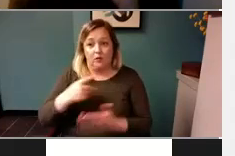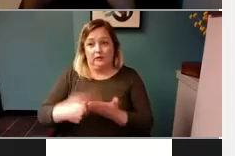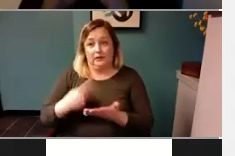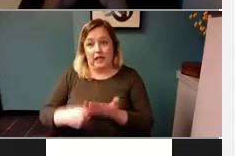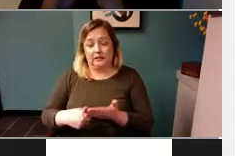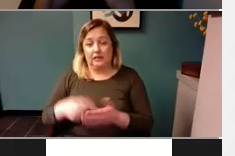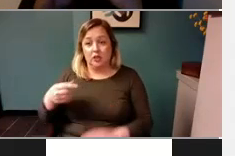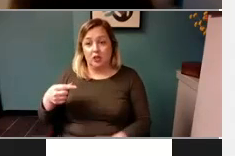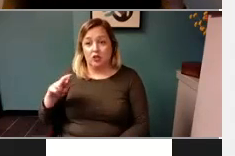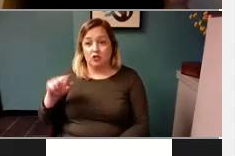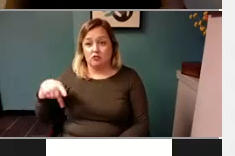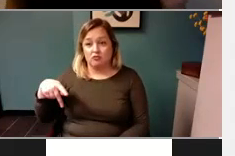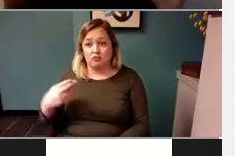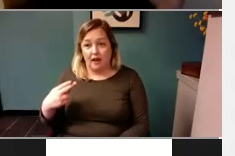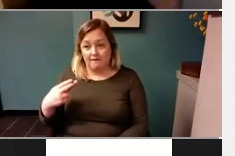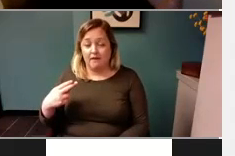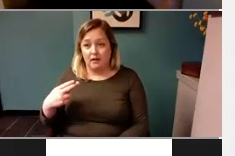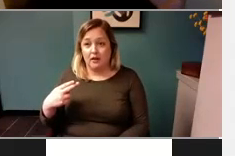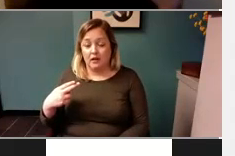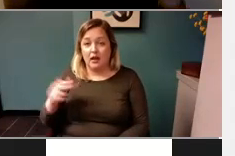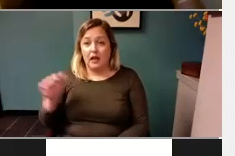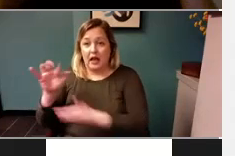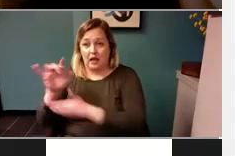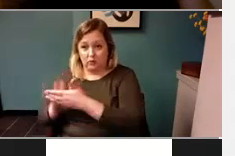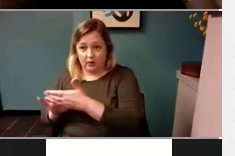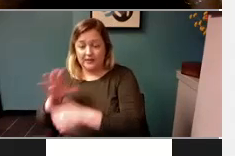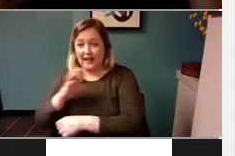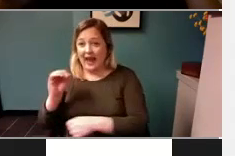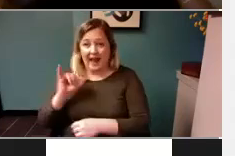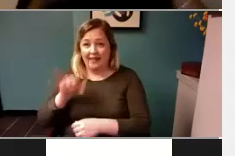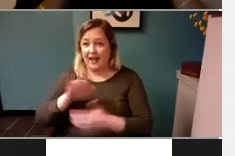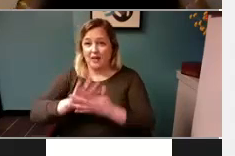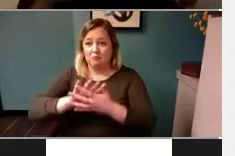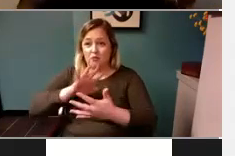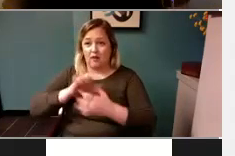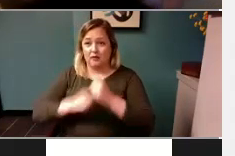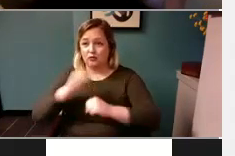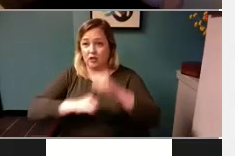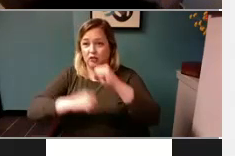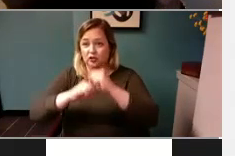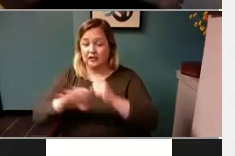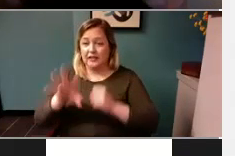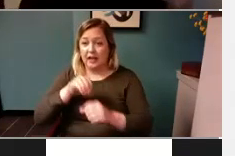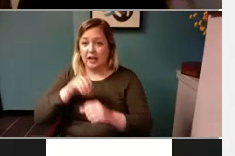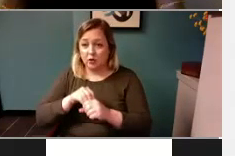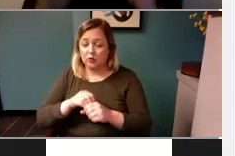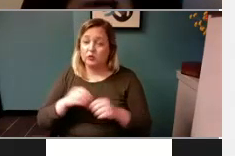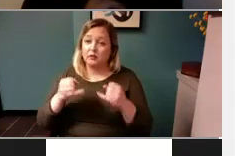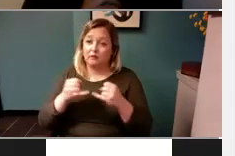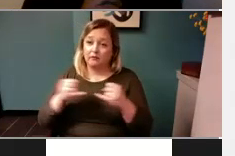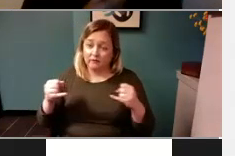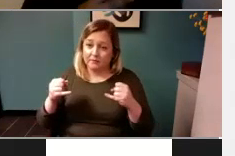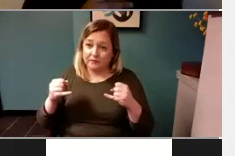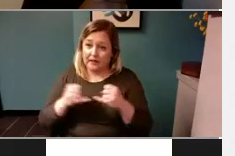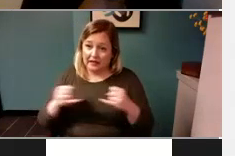talk about this abstract data structure that comprises of vertices and edges connecting them. And we are going